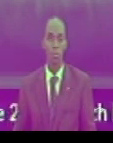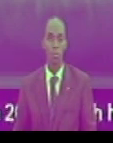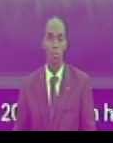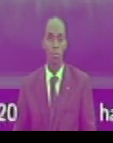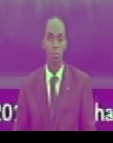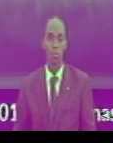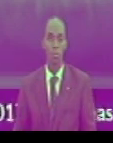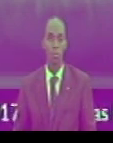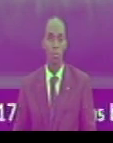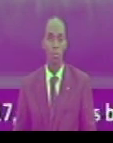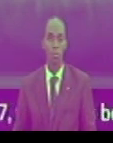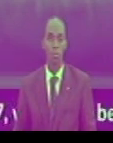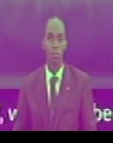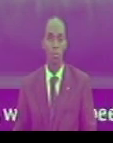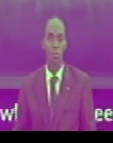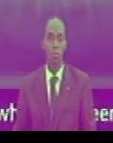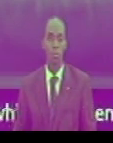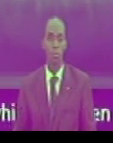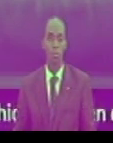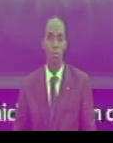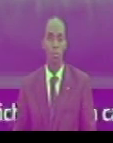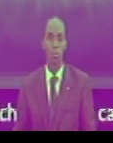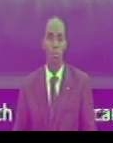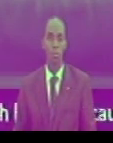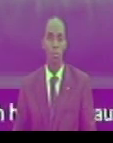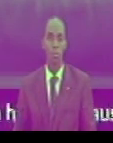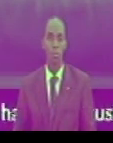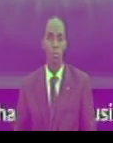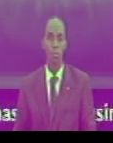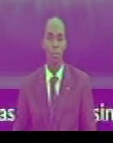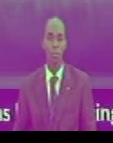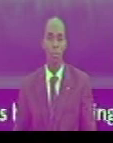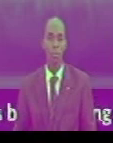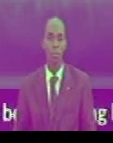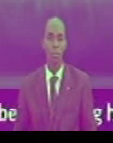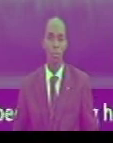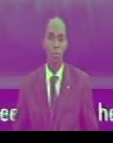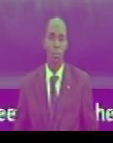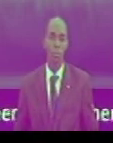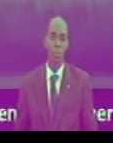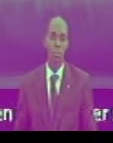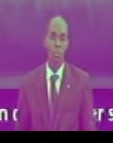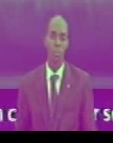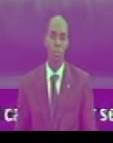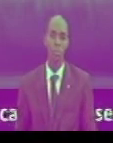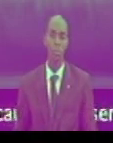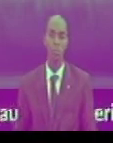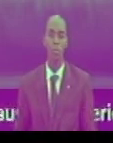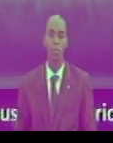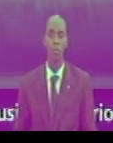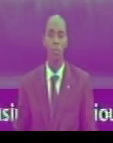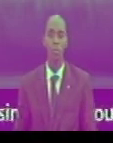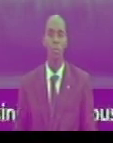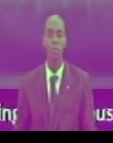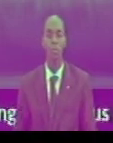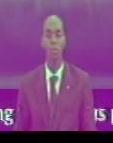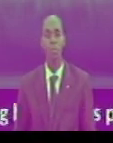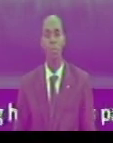can't stay in a cold area under cold atmosphere. But on